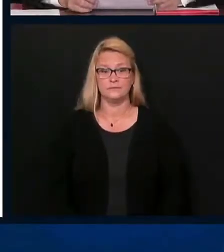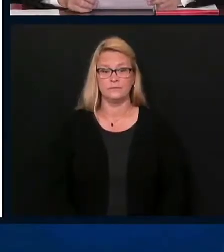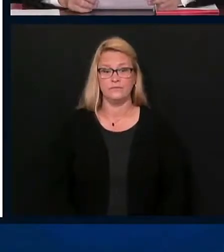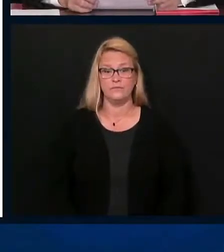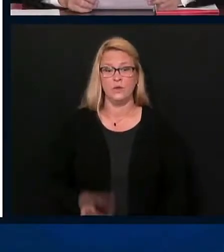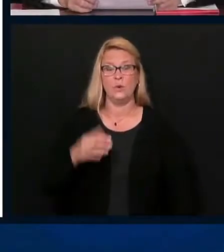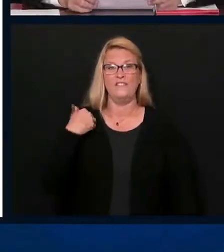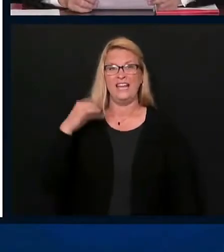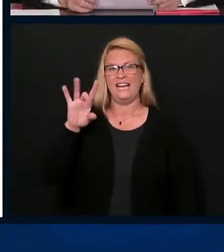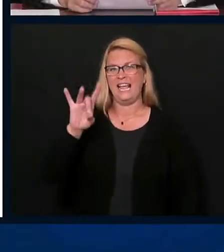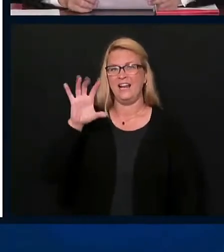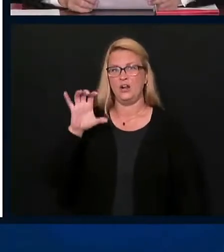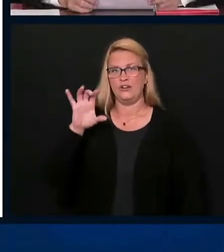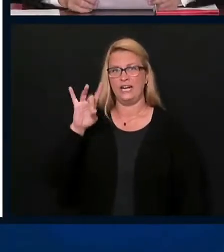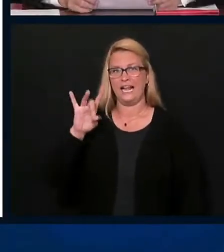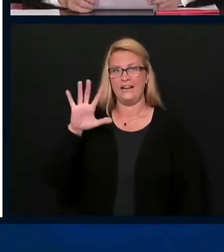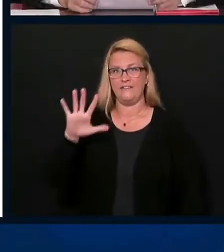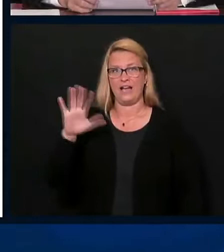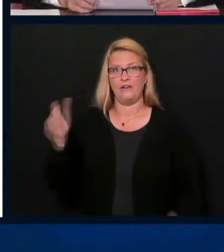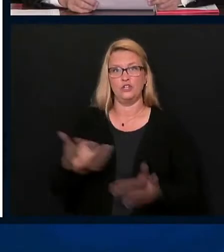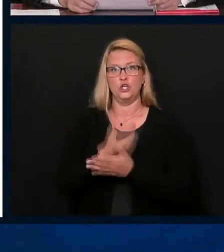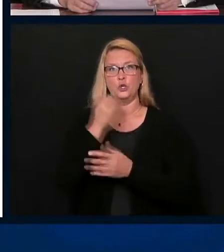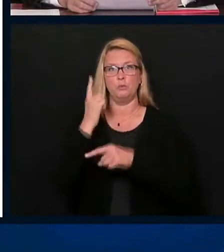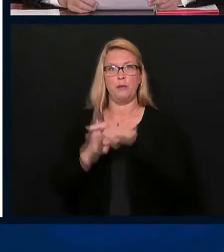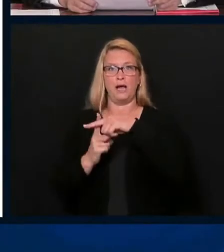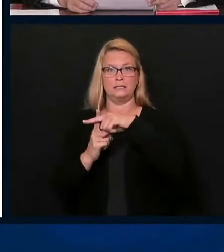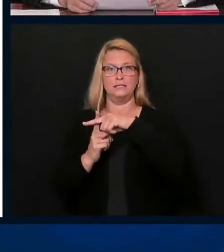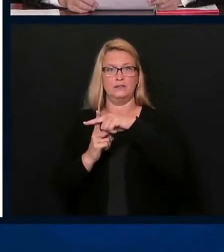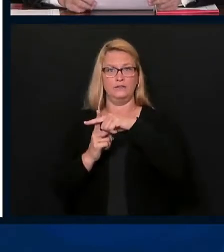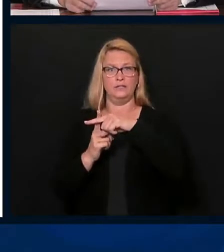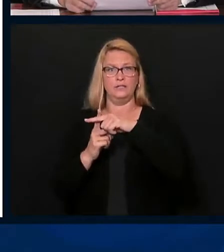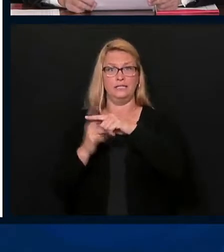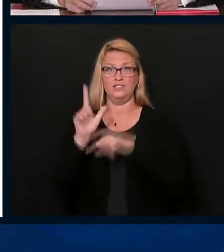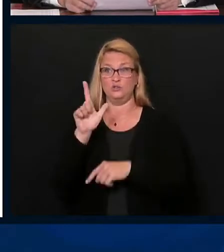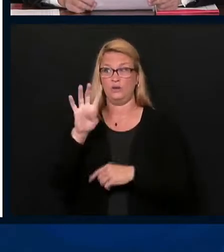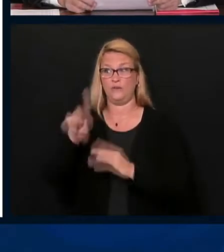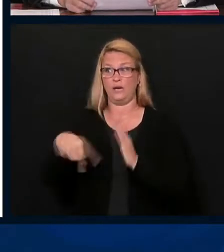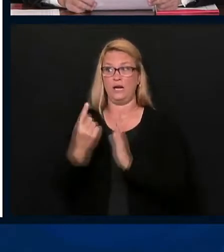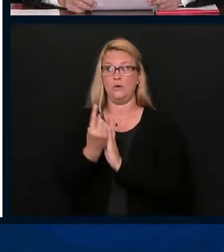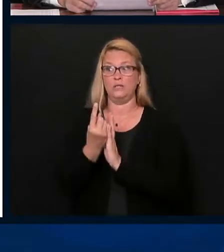885 new positive cases in the last 24 hours.